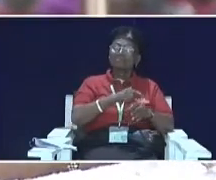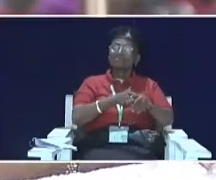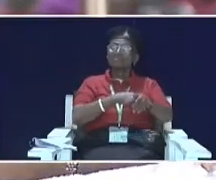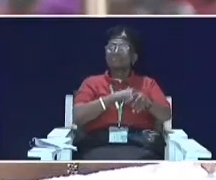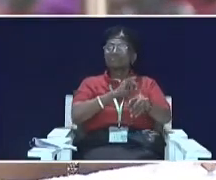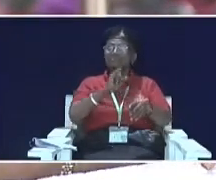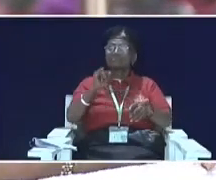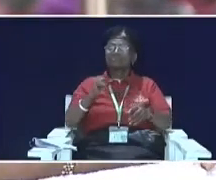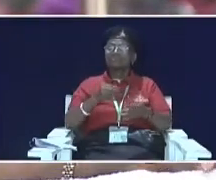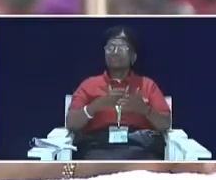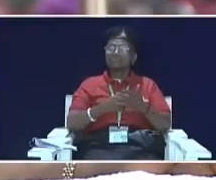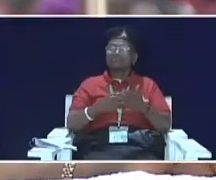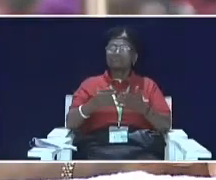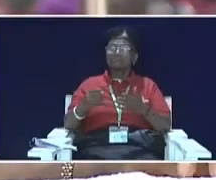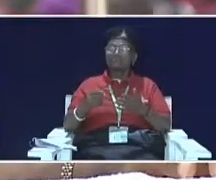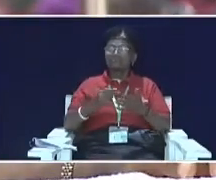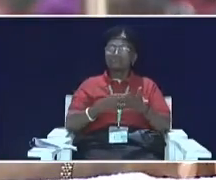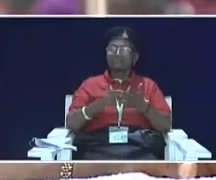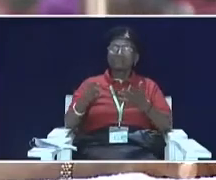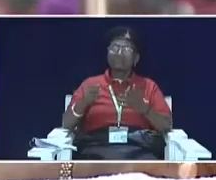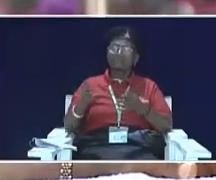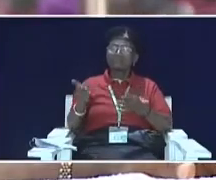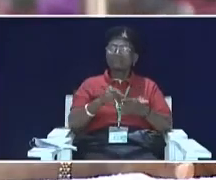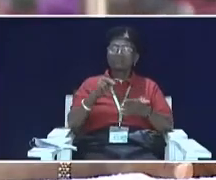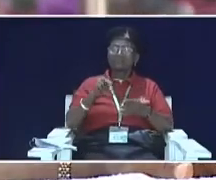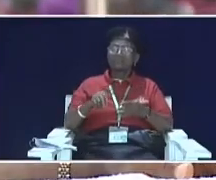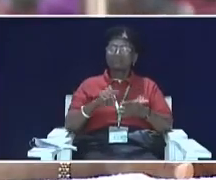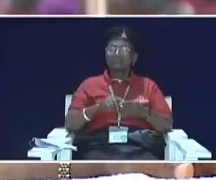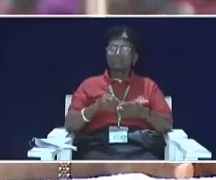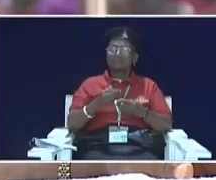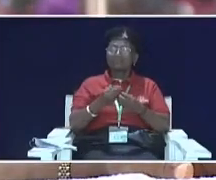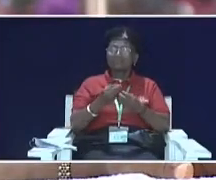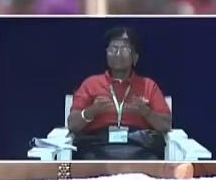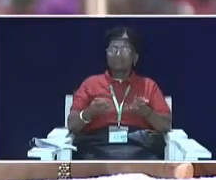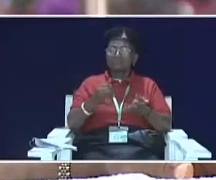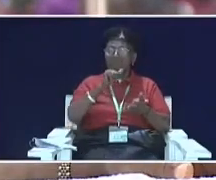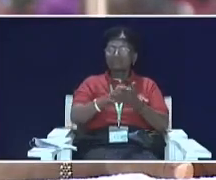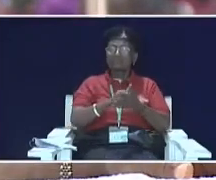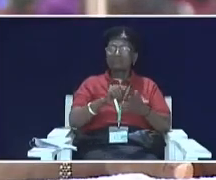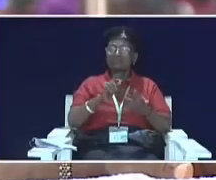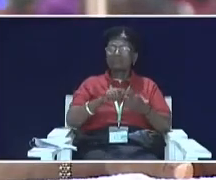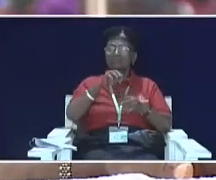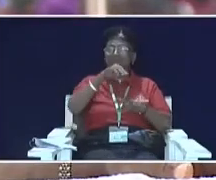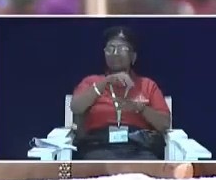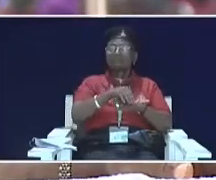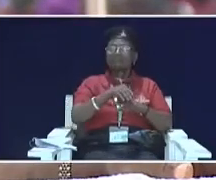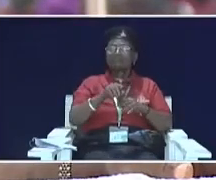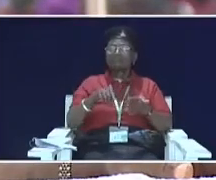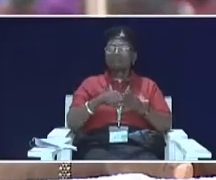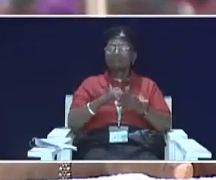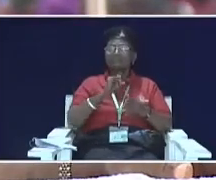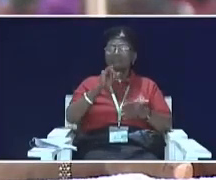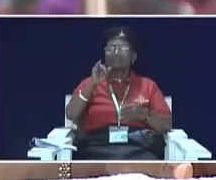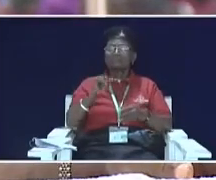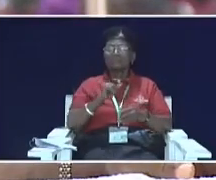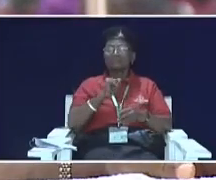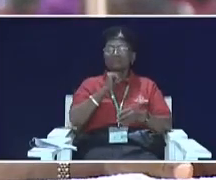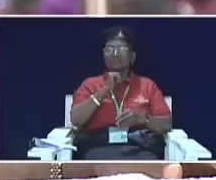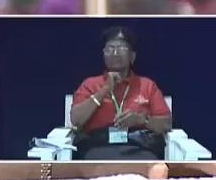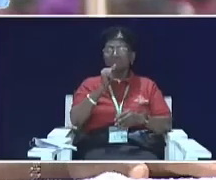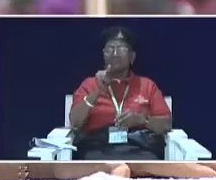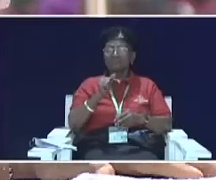This is not an ordinary night. This is truly, truly Holy Ghost